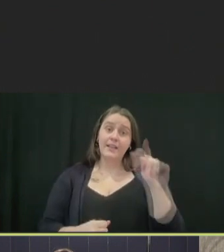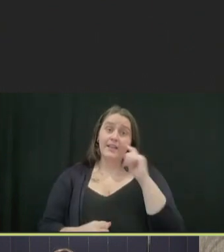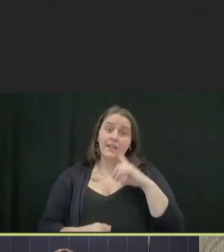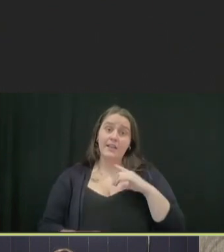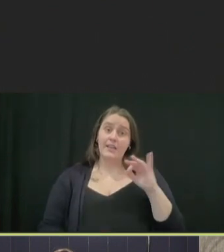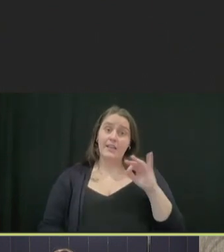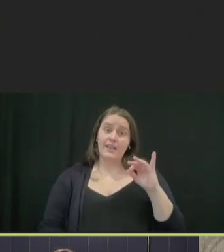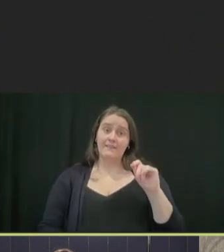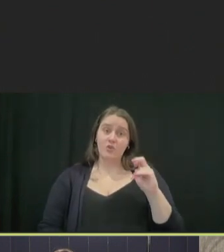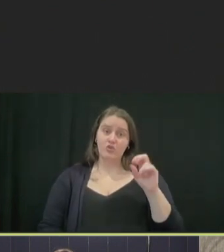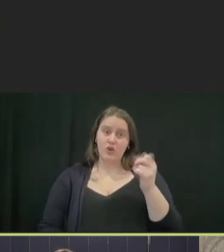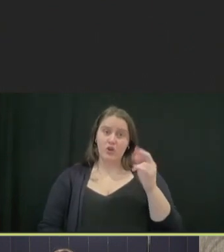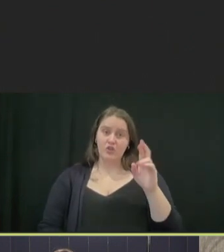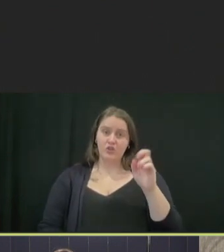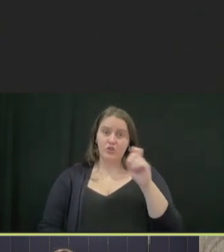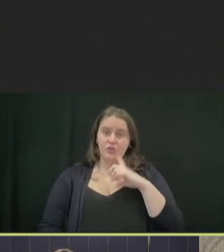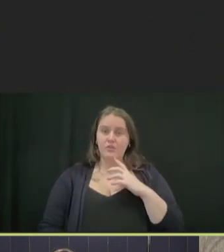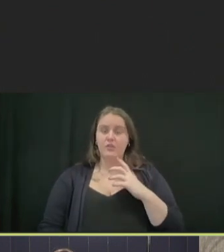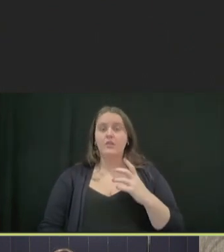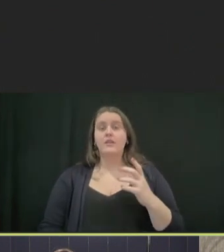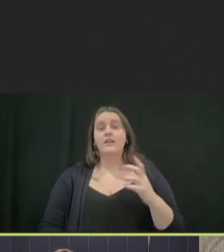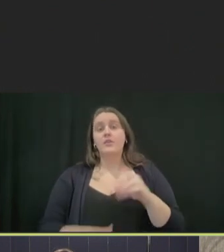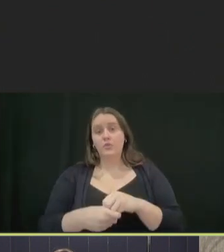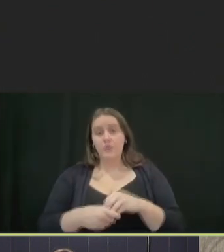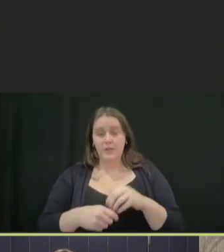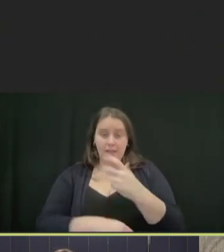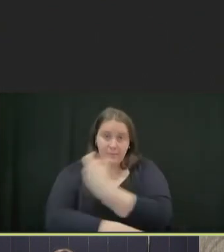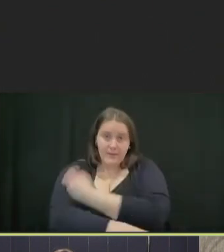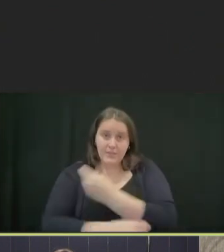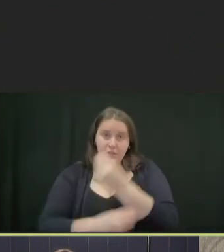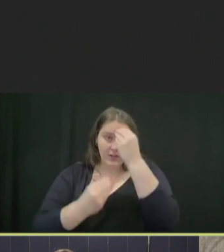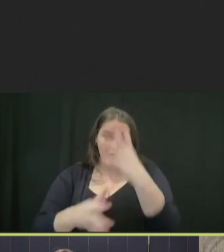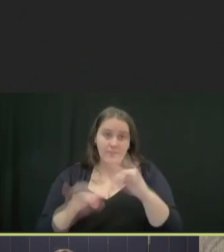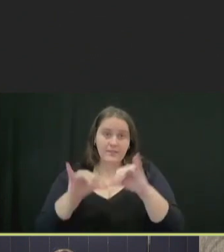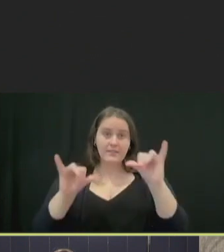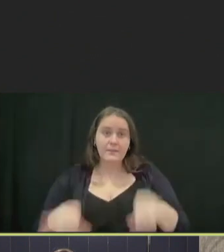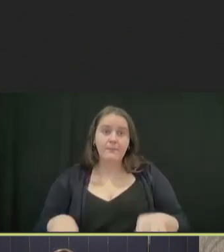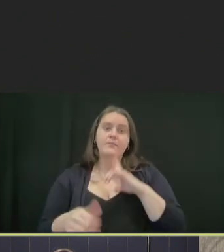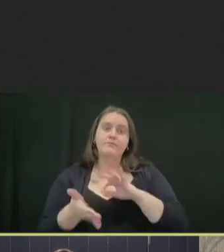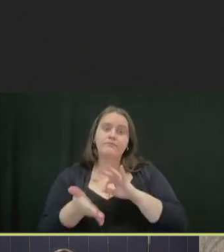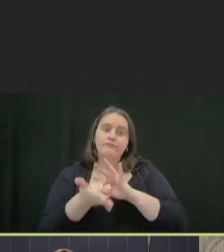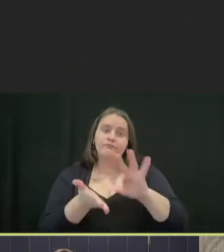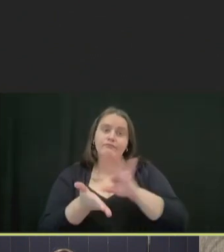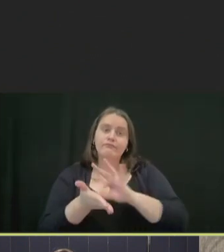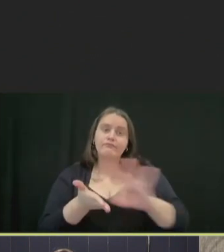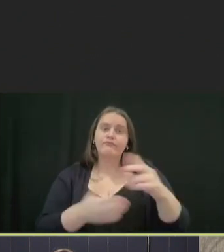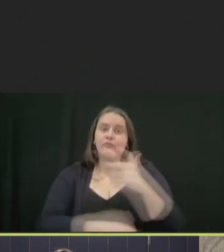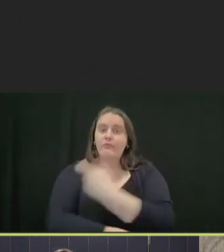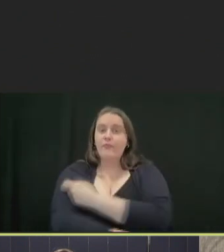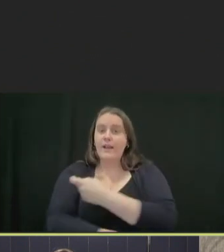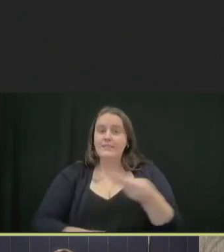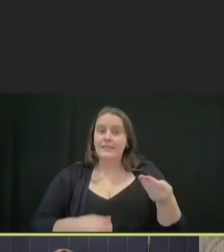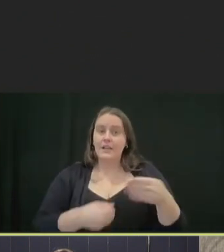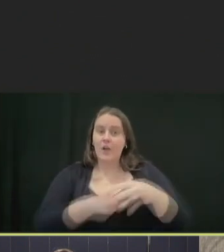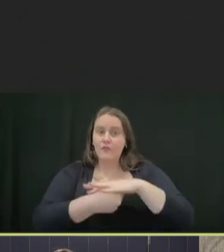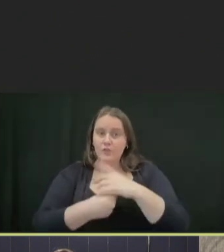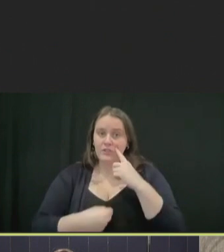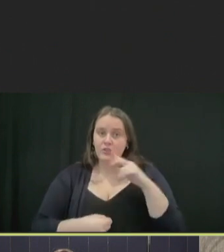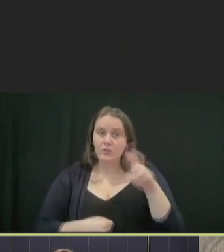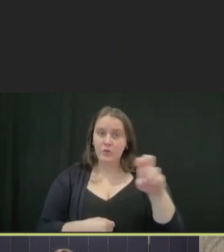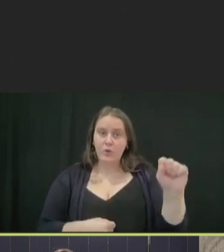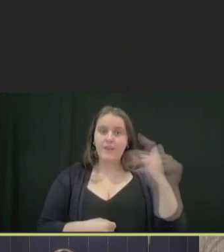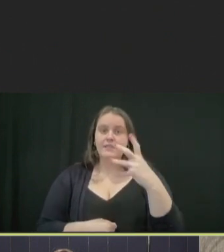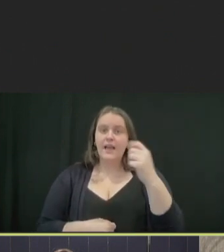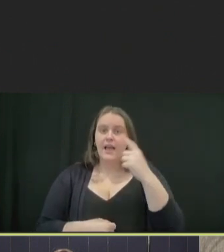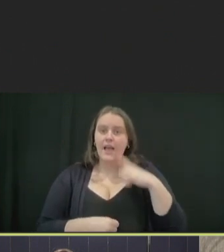immunization information systems, to track vaccine coverage in the United States and conduct surveillance of vaccine preventable